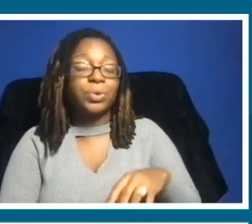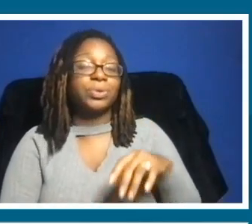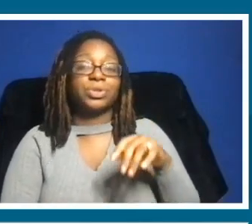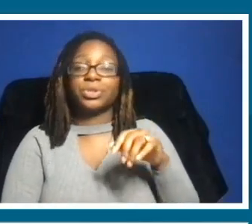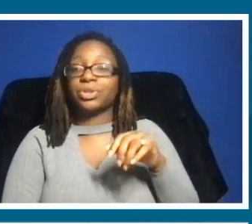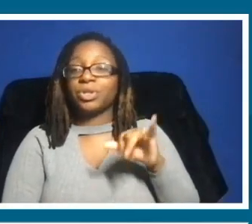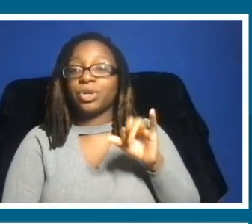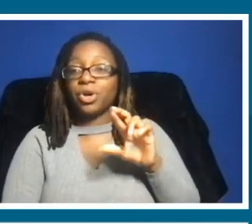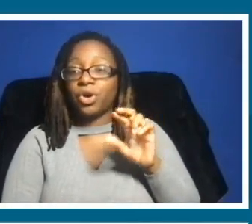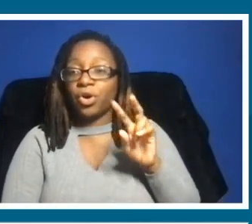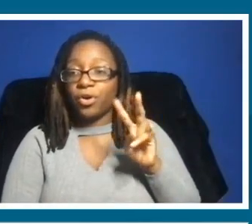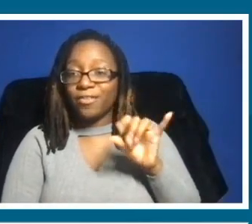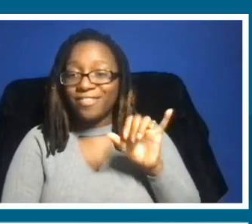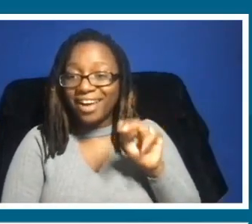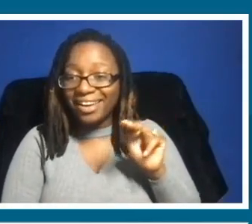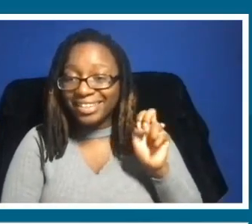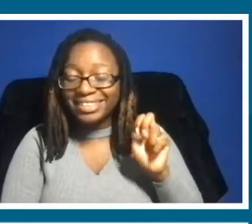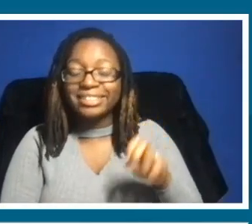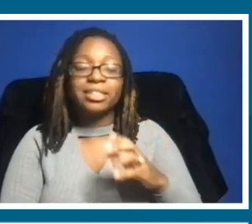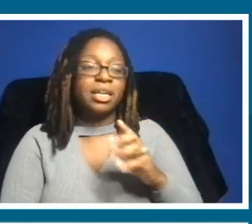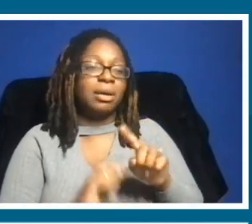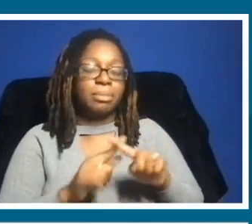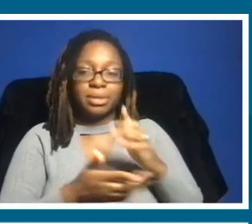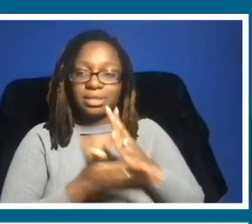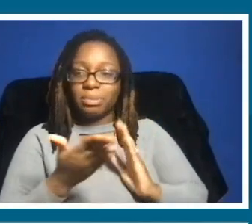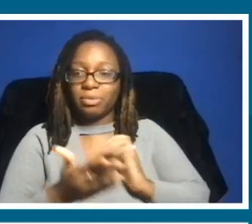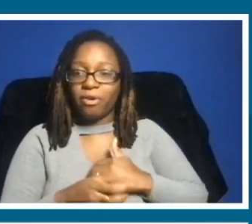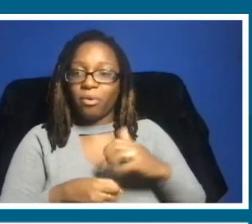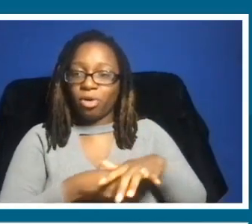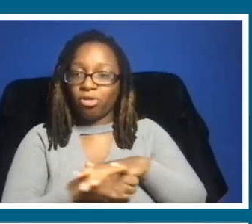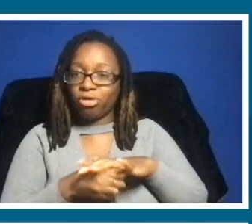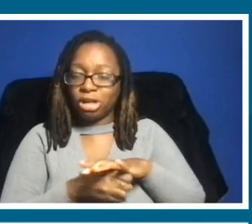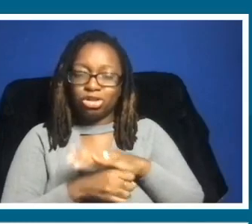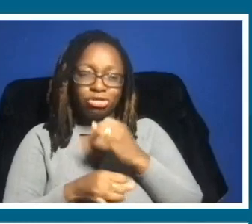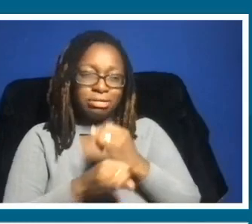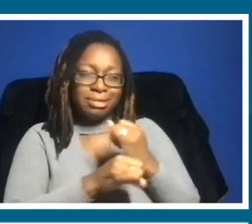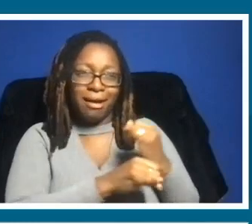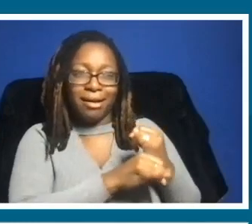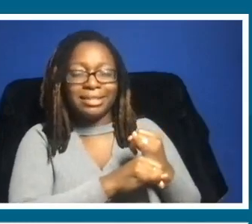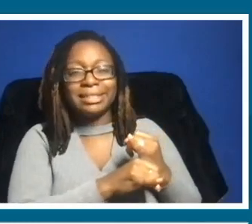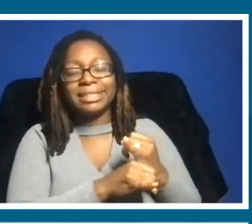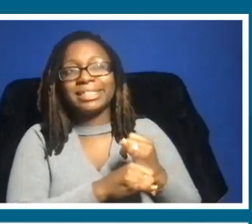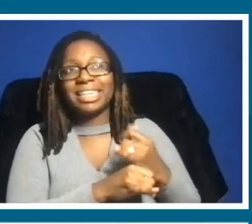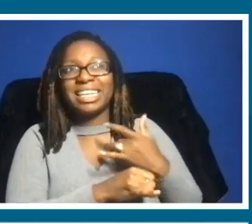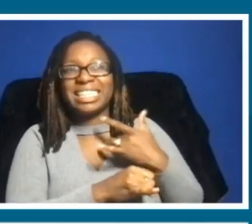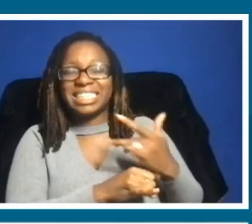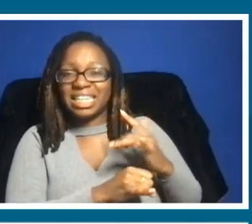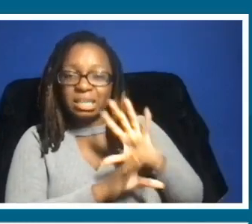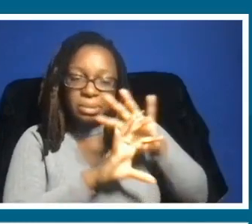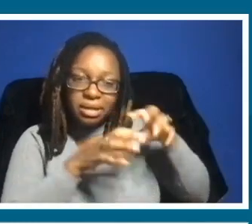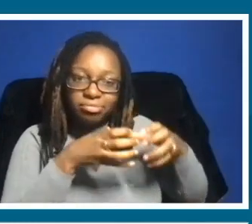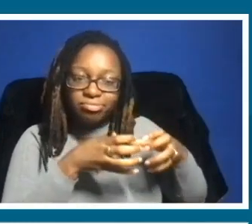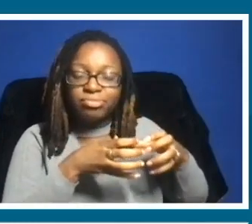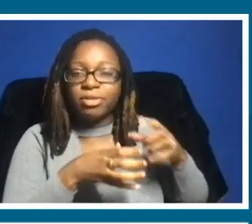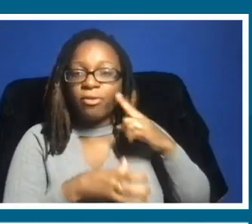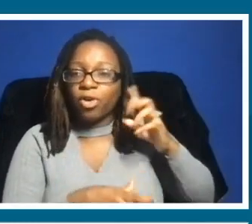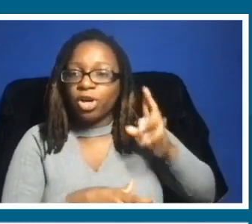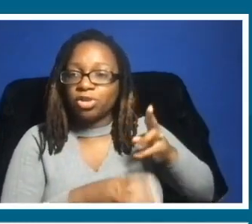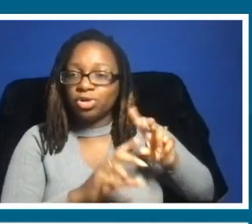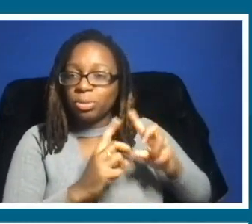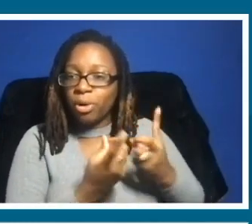our regional sites are headquartered in history departments and have an